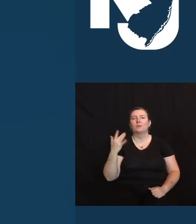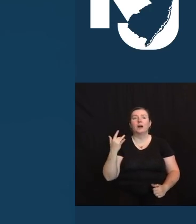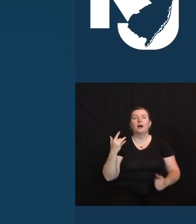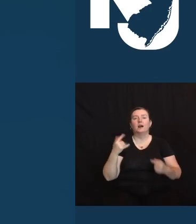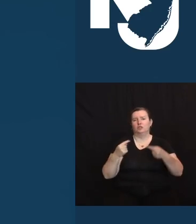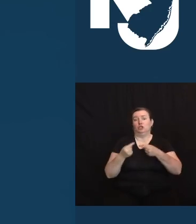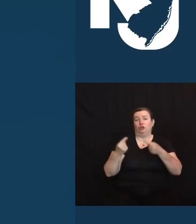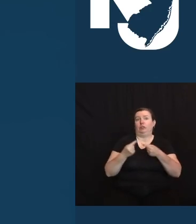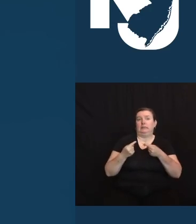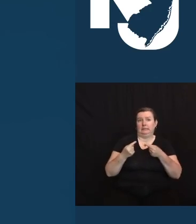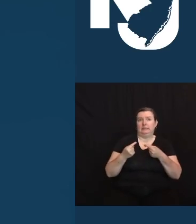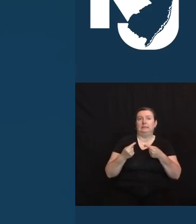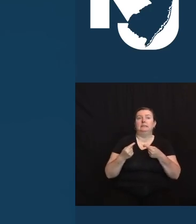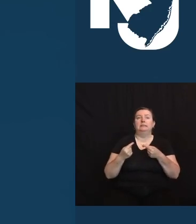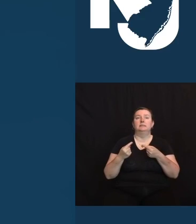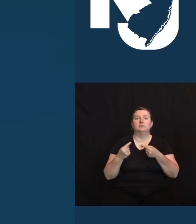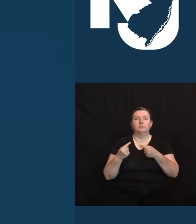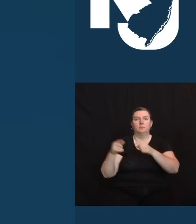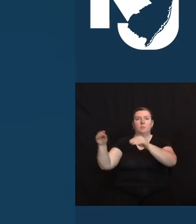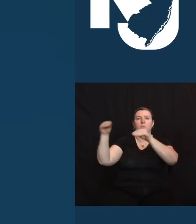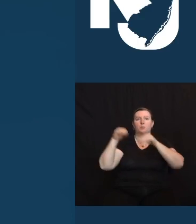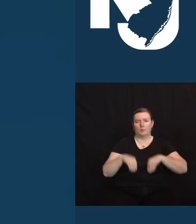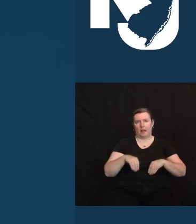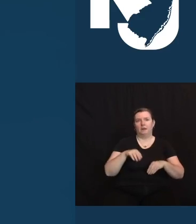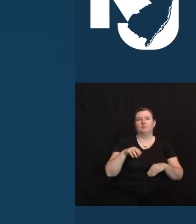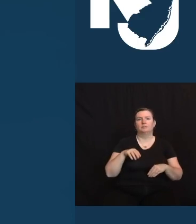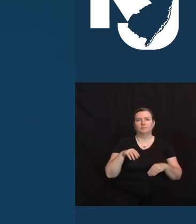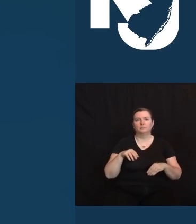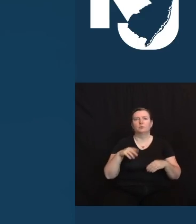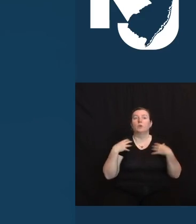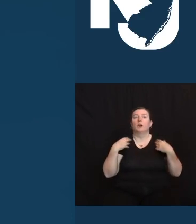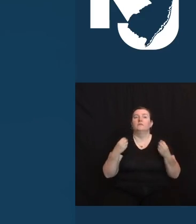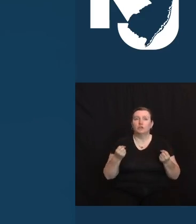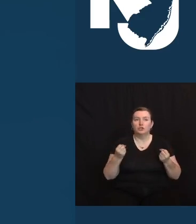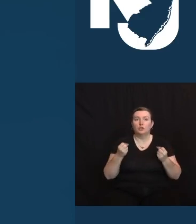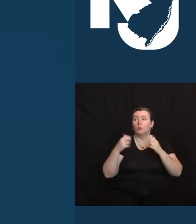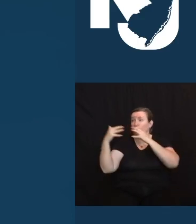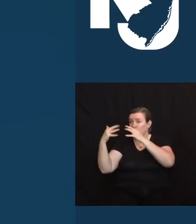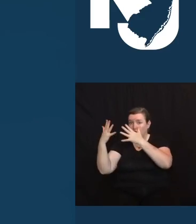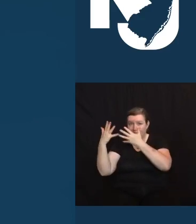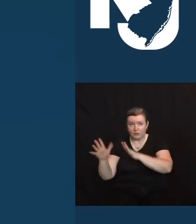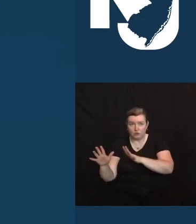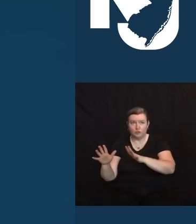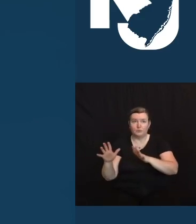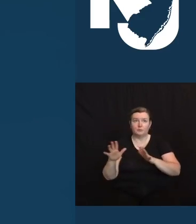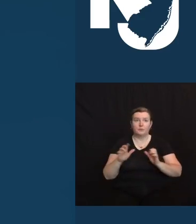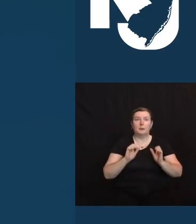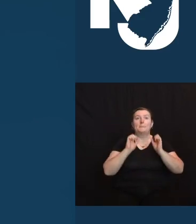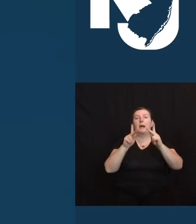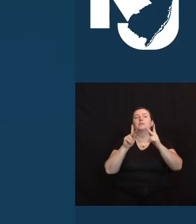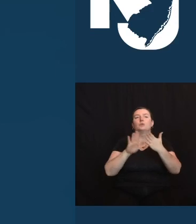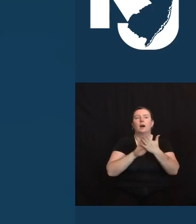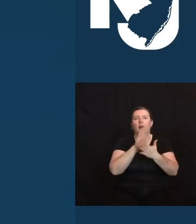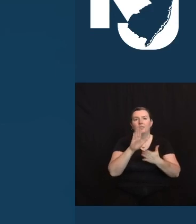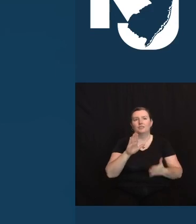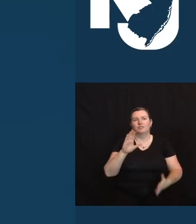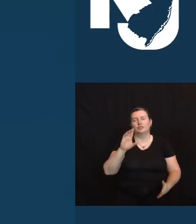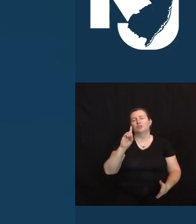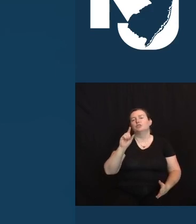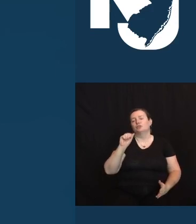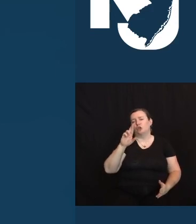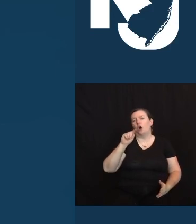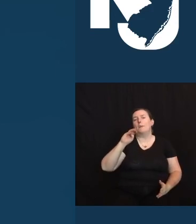returned stateside to recuperate. With the war over, Carlton went back to Dartmouth to study at the Amos Tuck School of